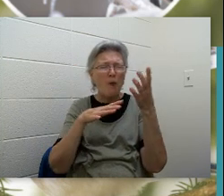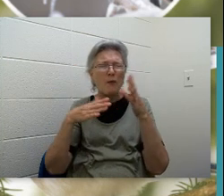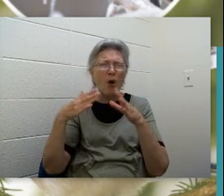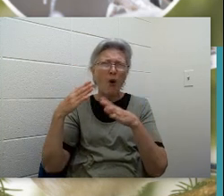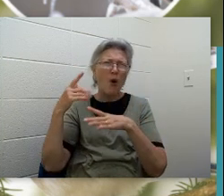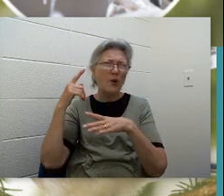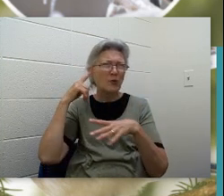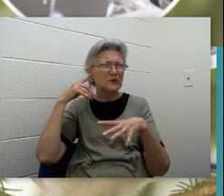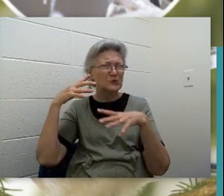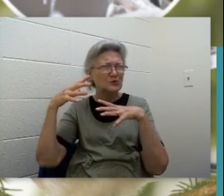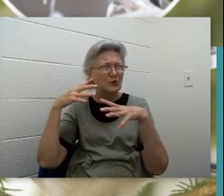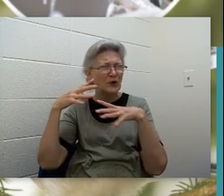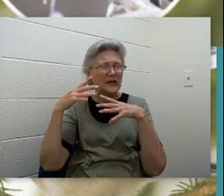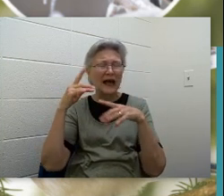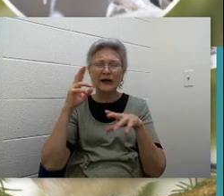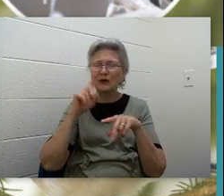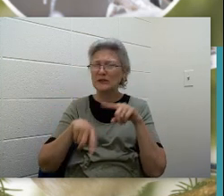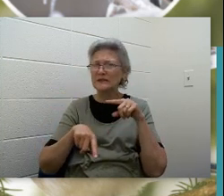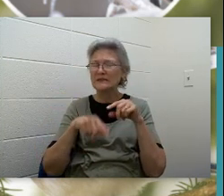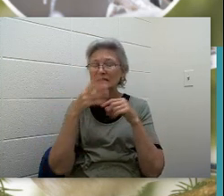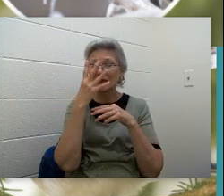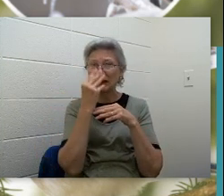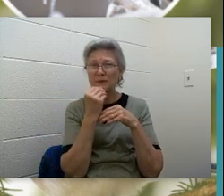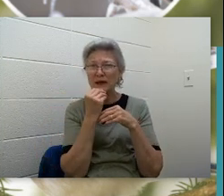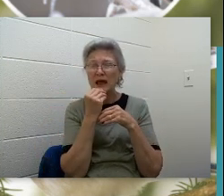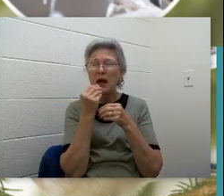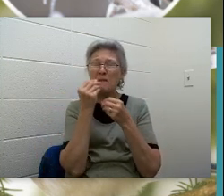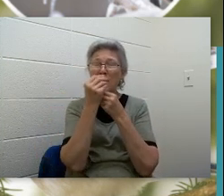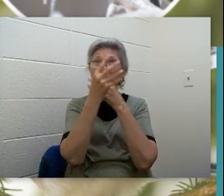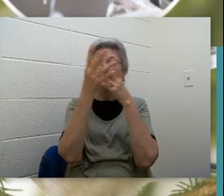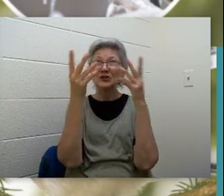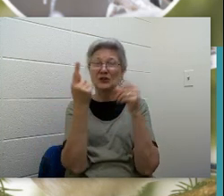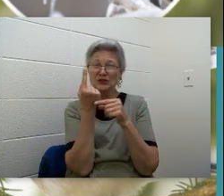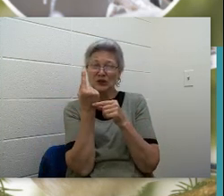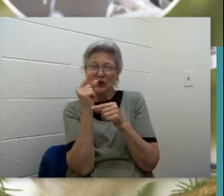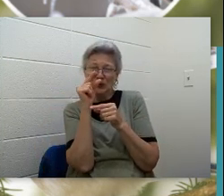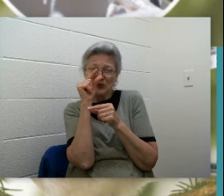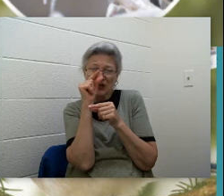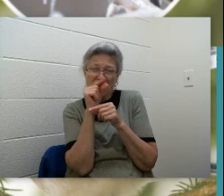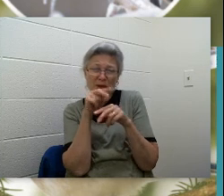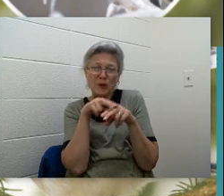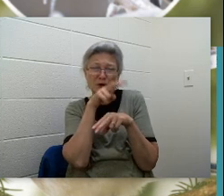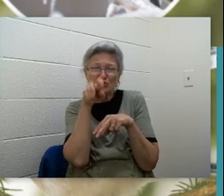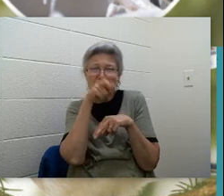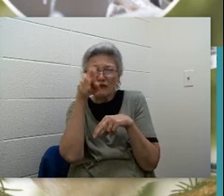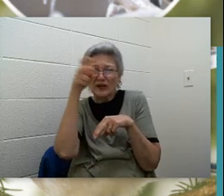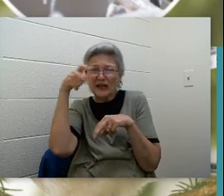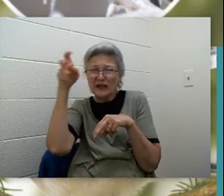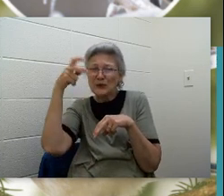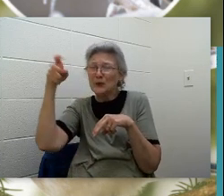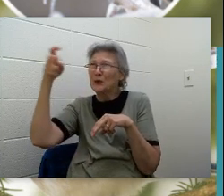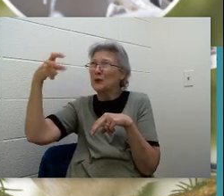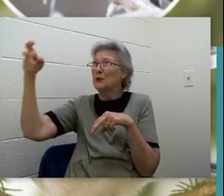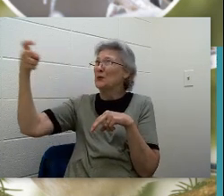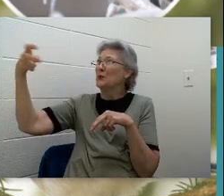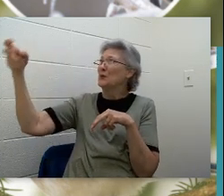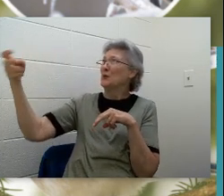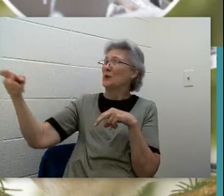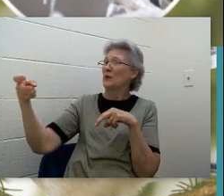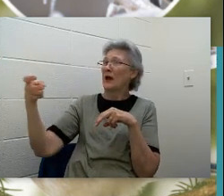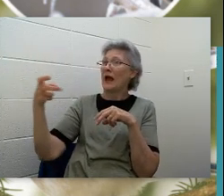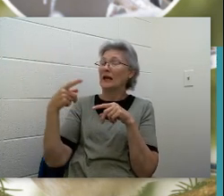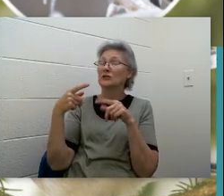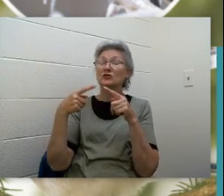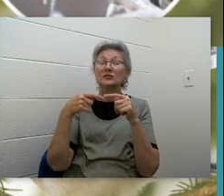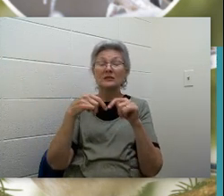Imagine this solitary atom in feathers drifting about in the great Arctic out of doors and managing